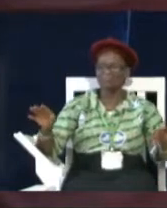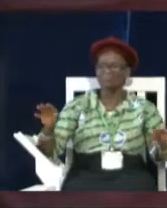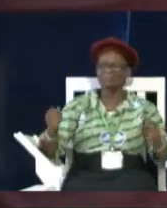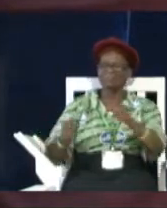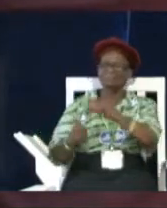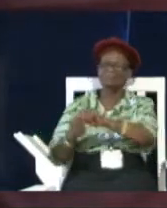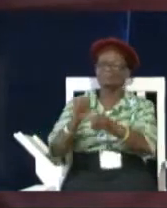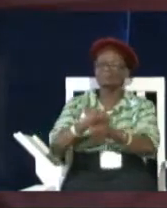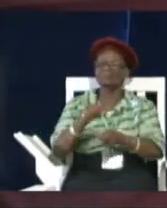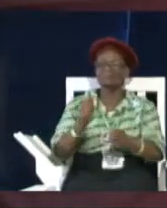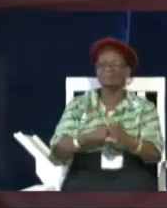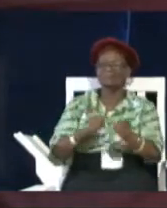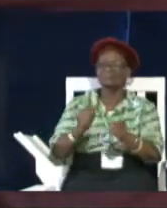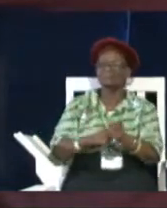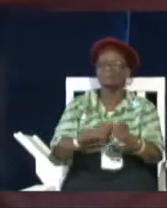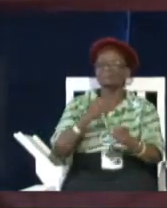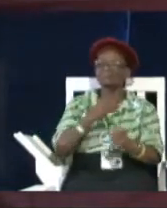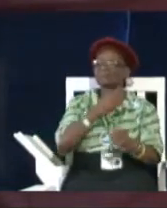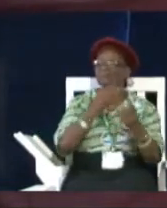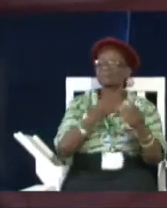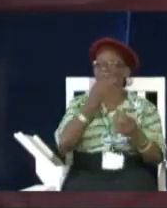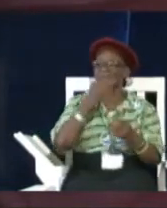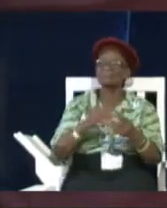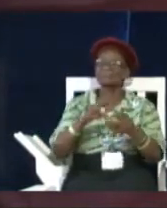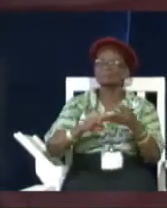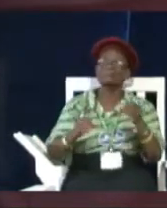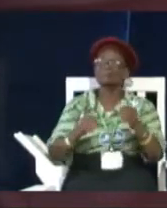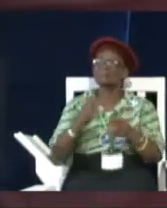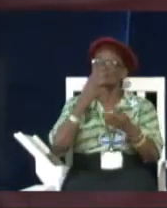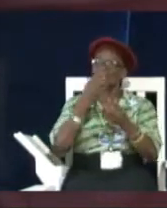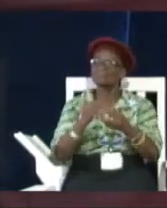Change every sorrow to joy.